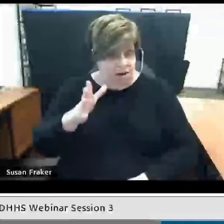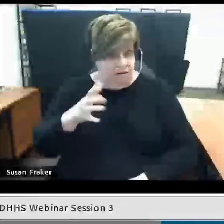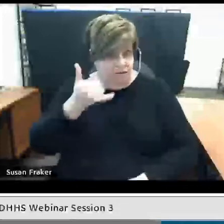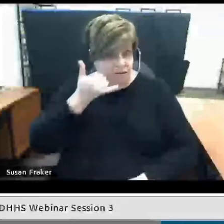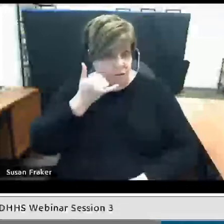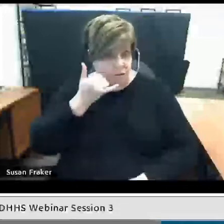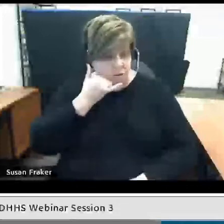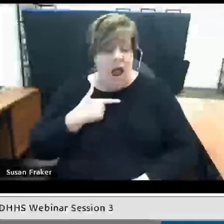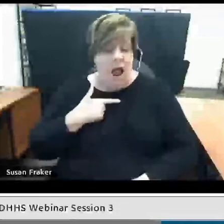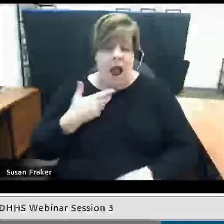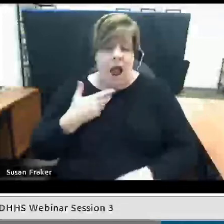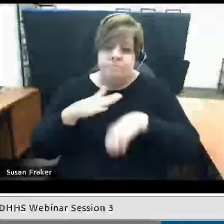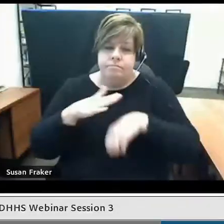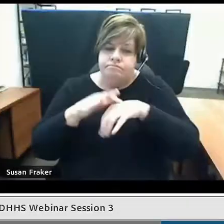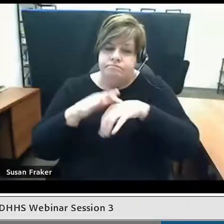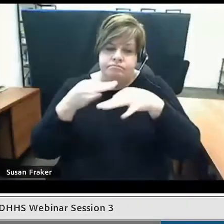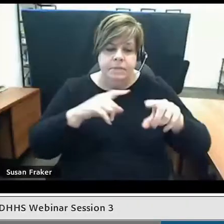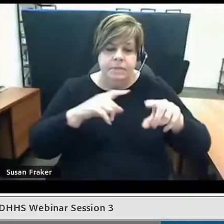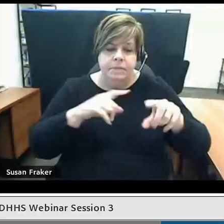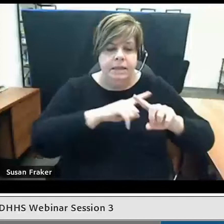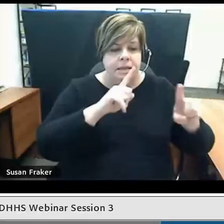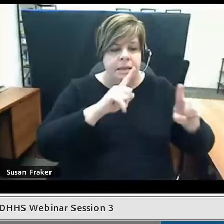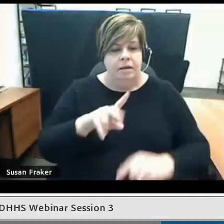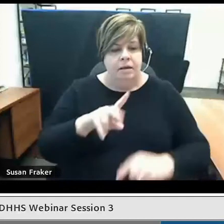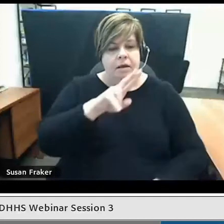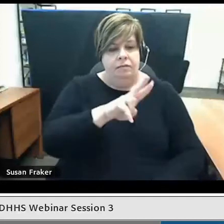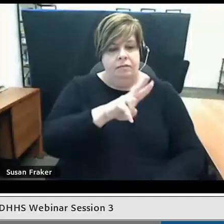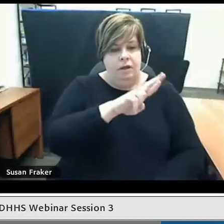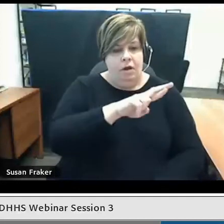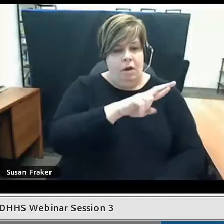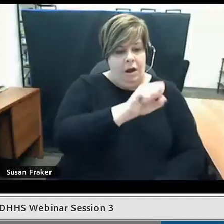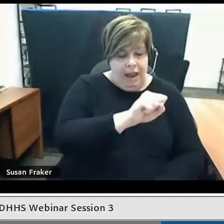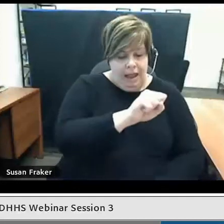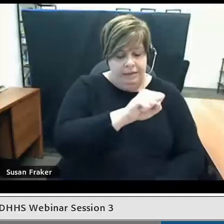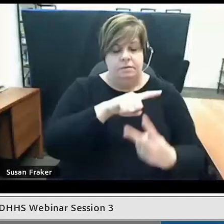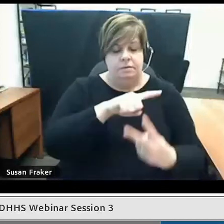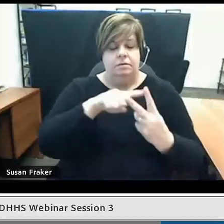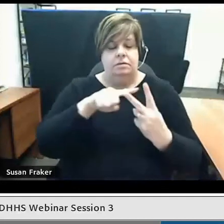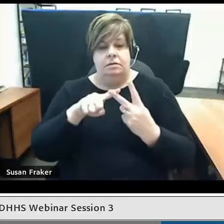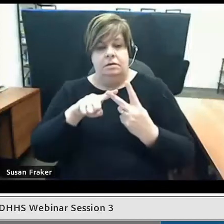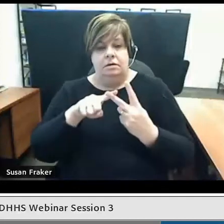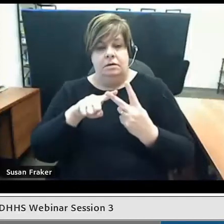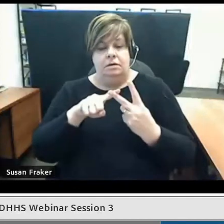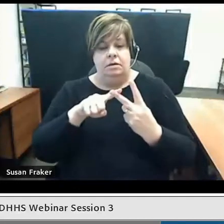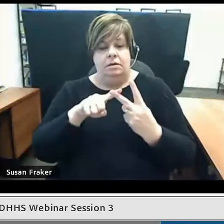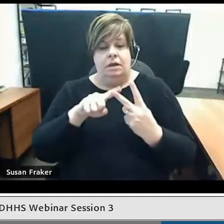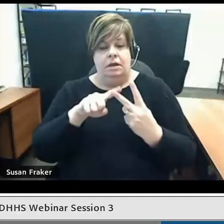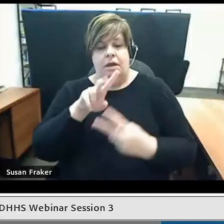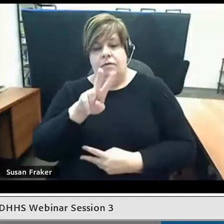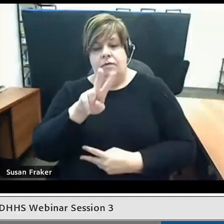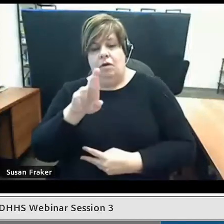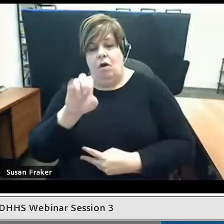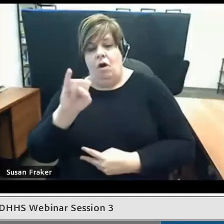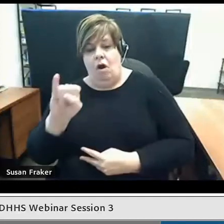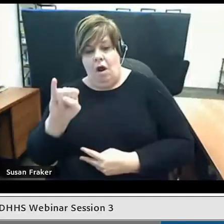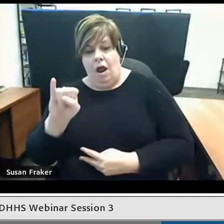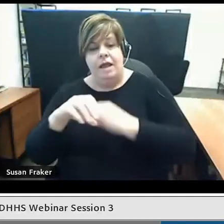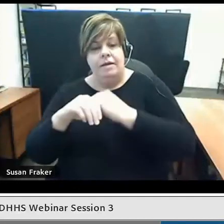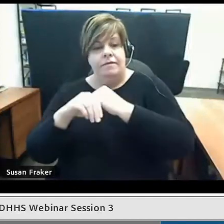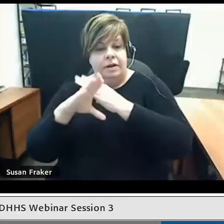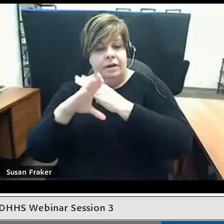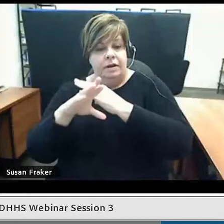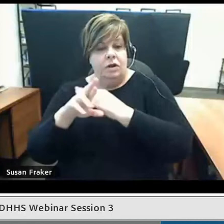very briefly about the difference between Video Relay Service, called VRS, and Video Remote